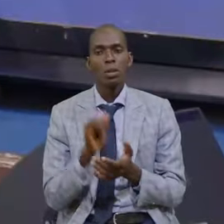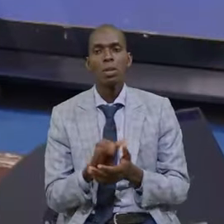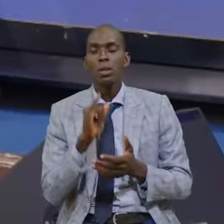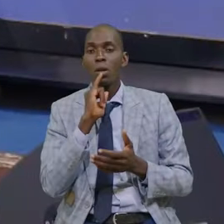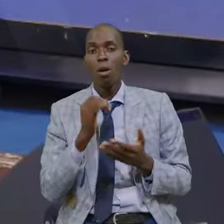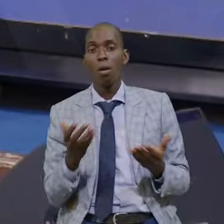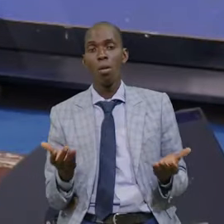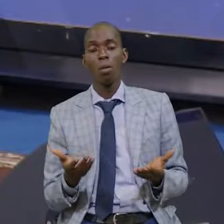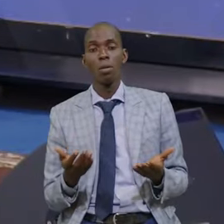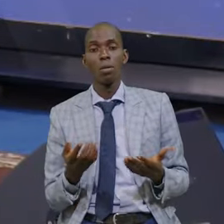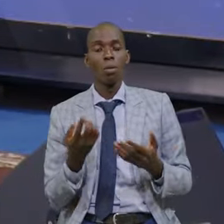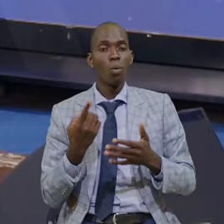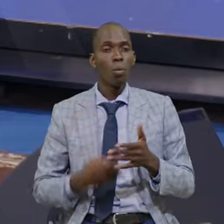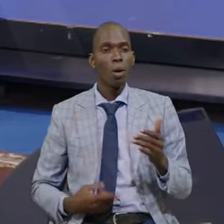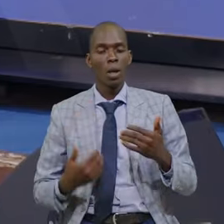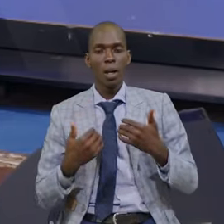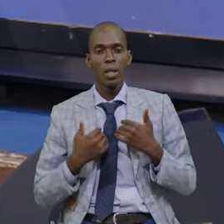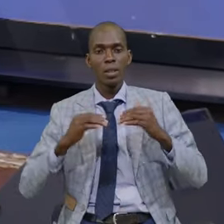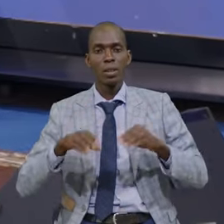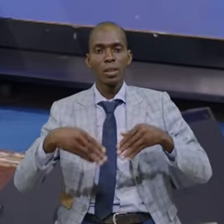has now given us